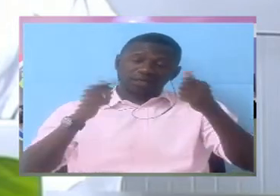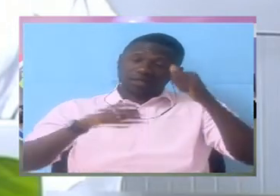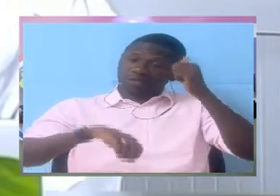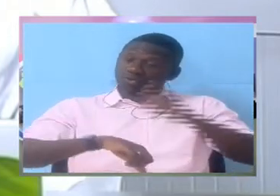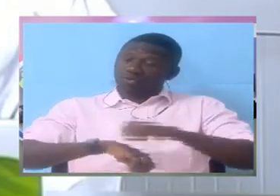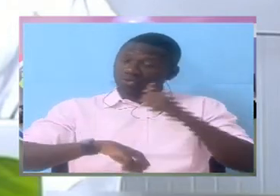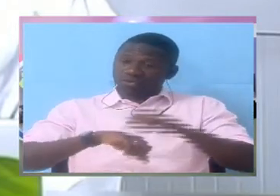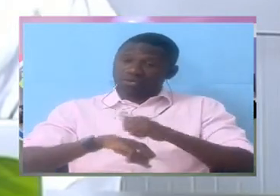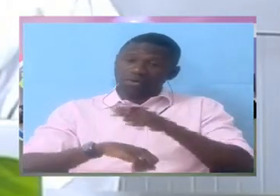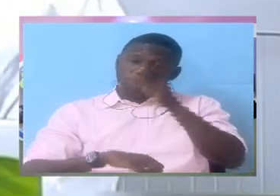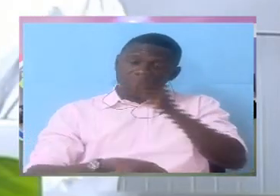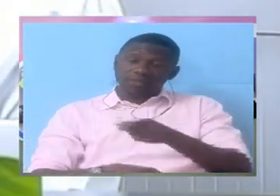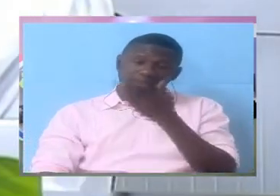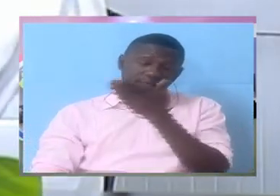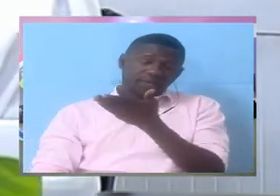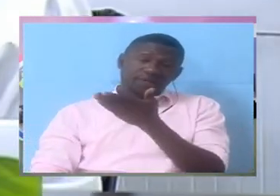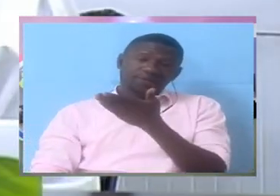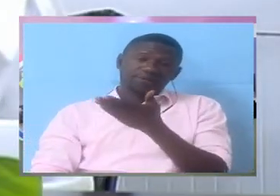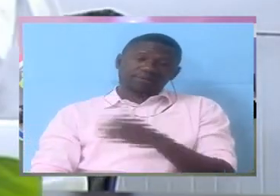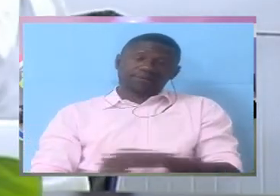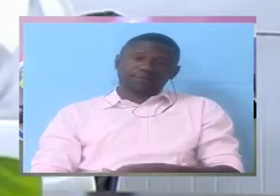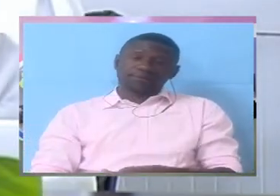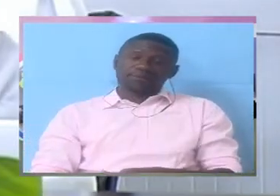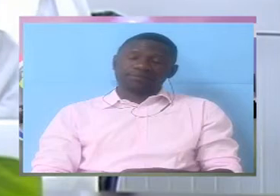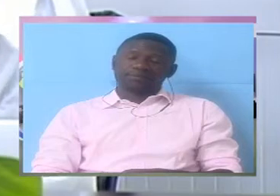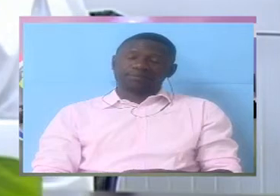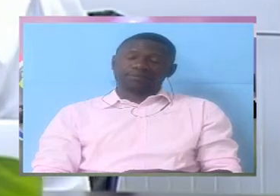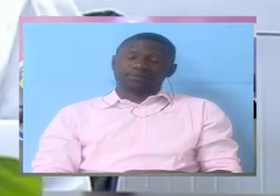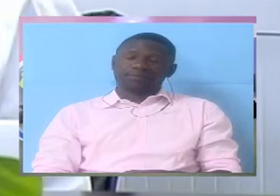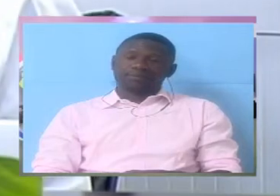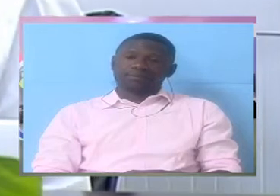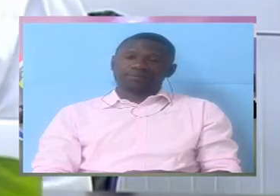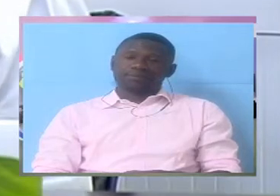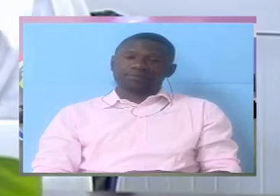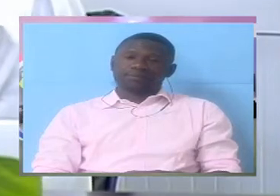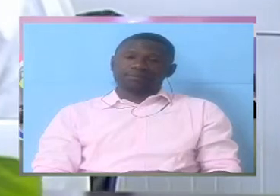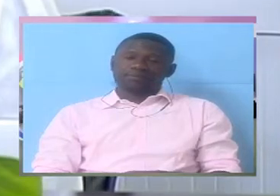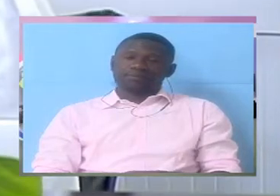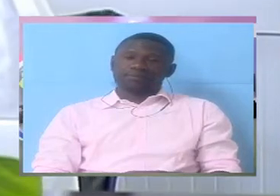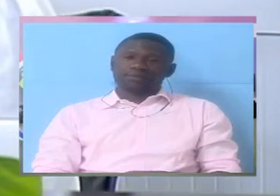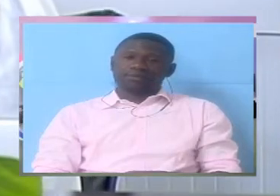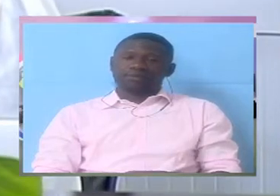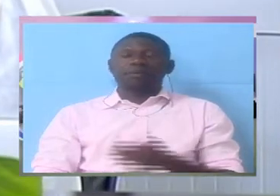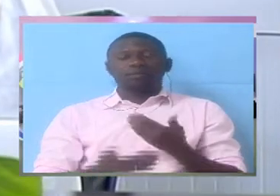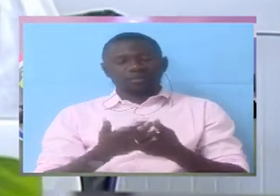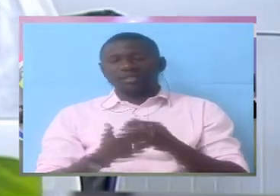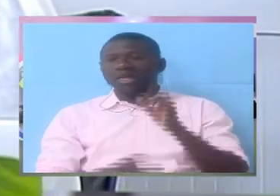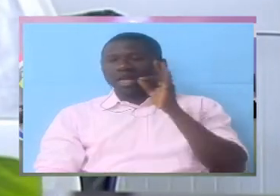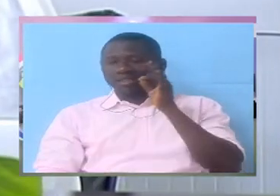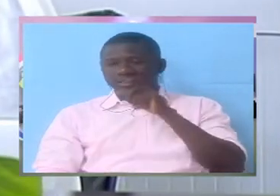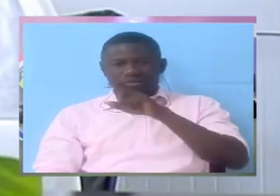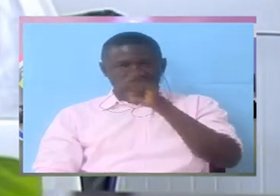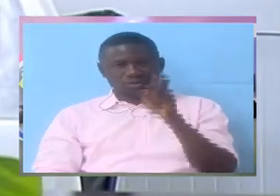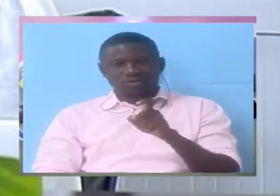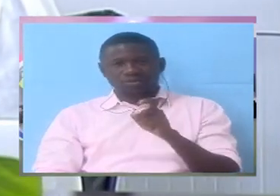itarata katagi rey aje. You see, the belief that... Just answer the